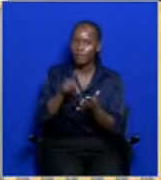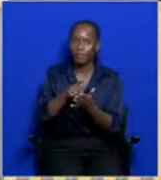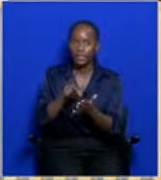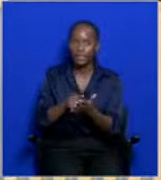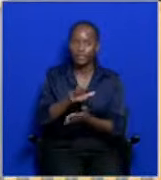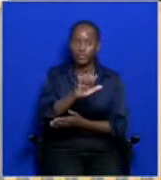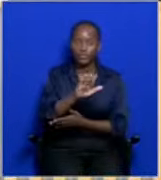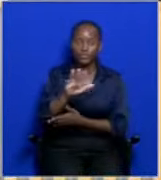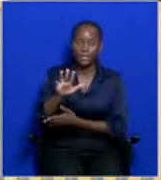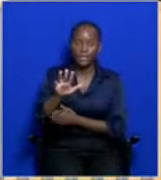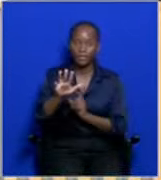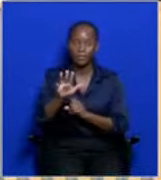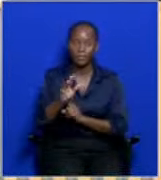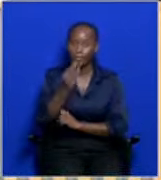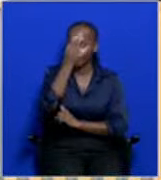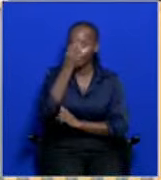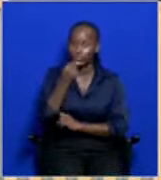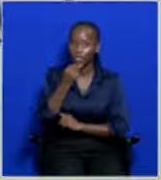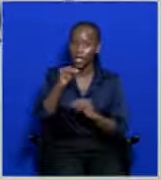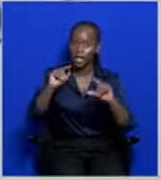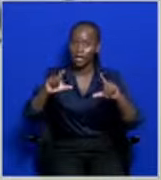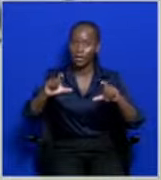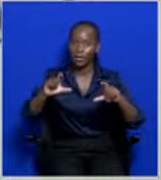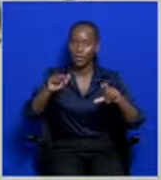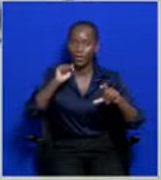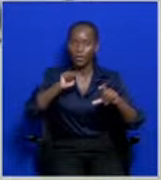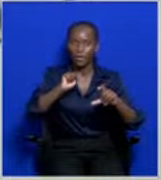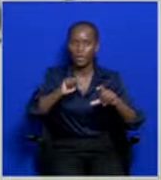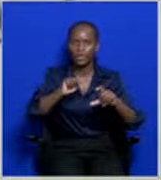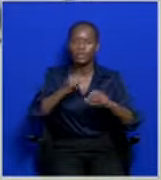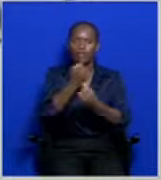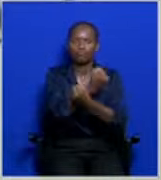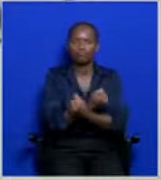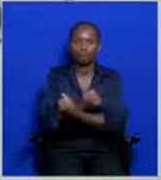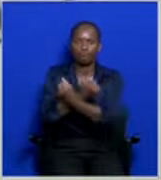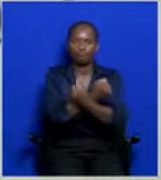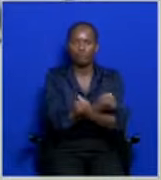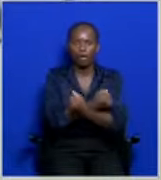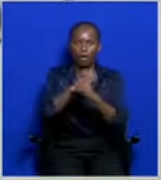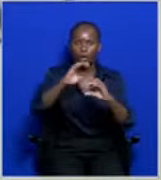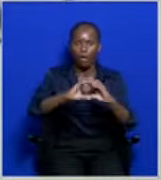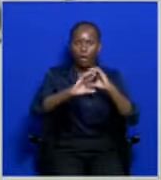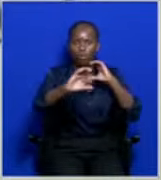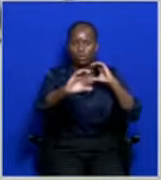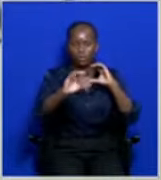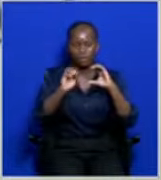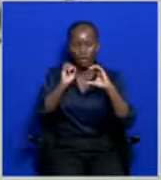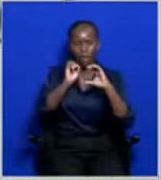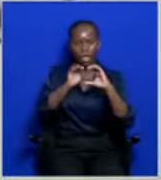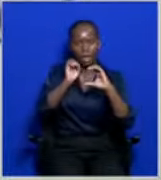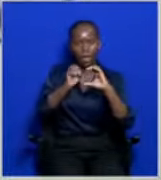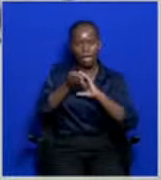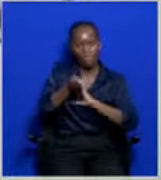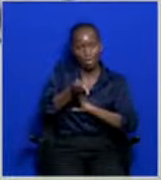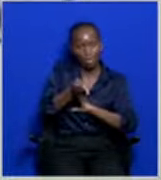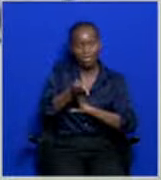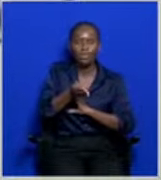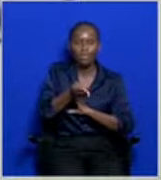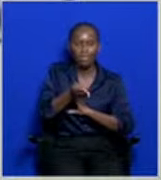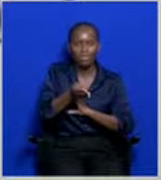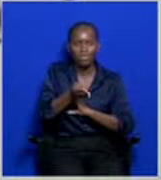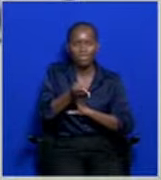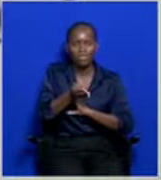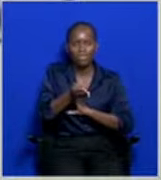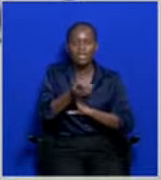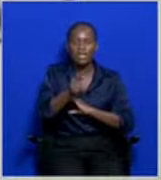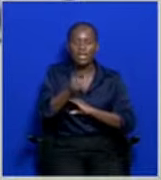picture of the load that was loaded in the truck in a form of boxes.